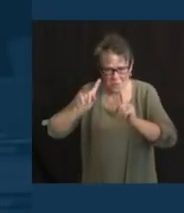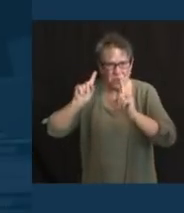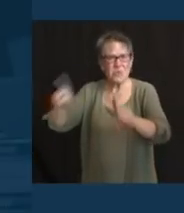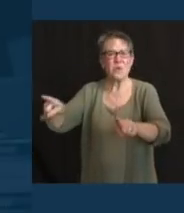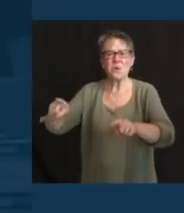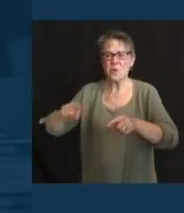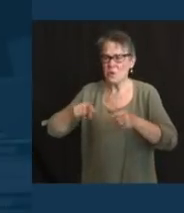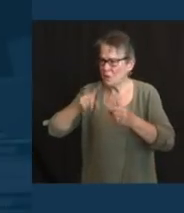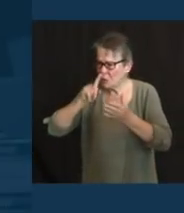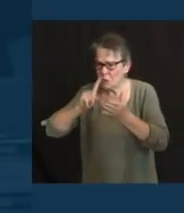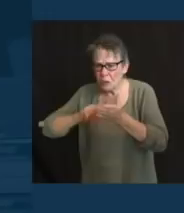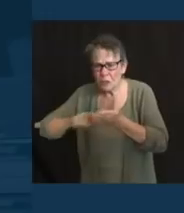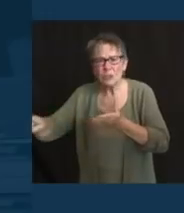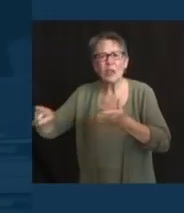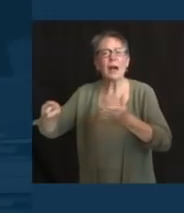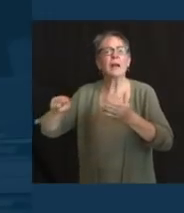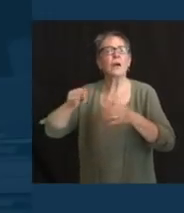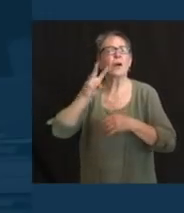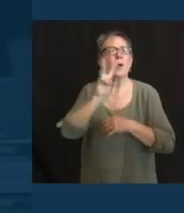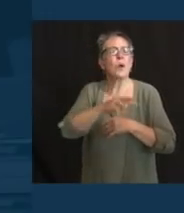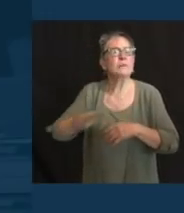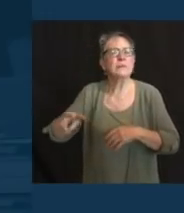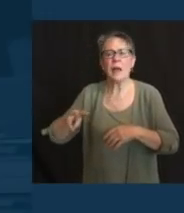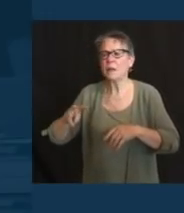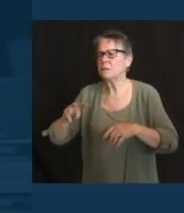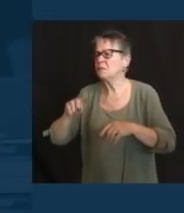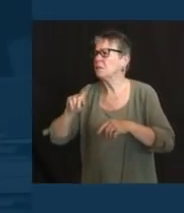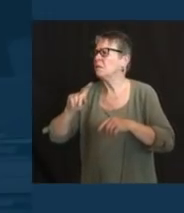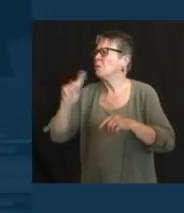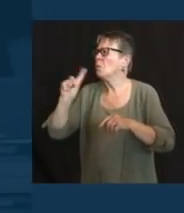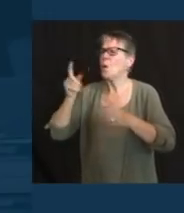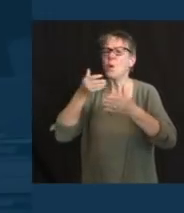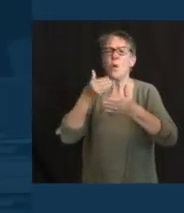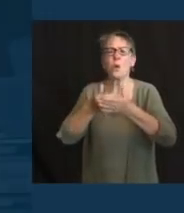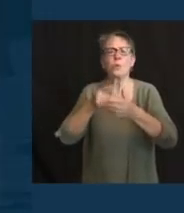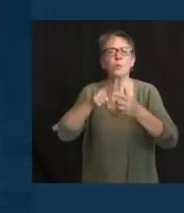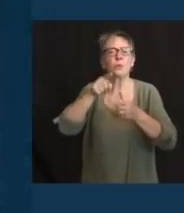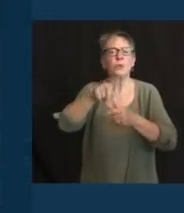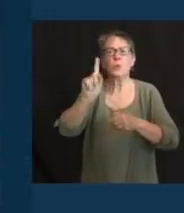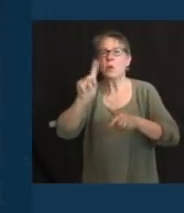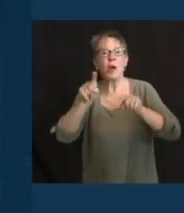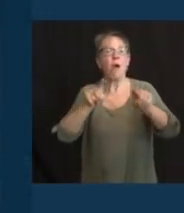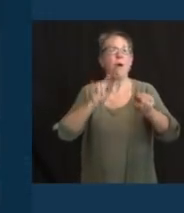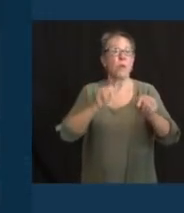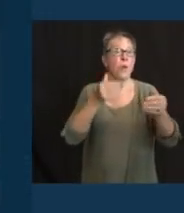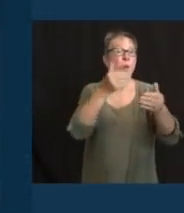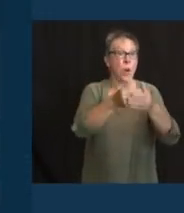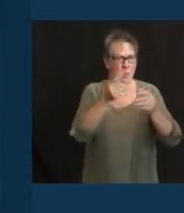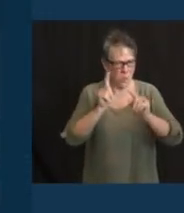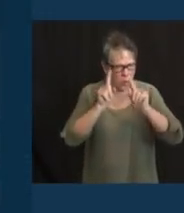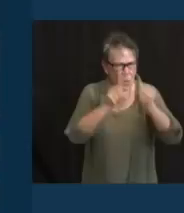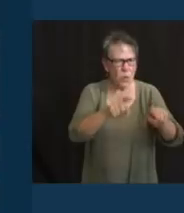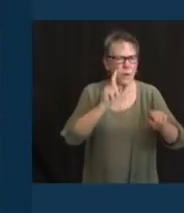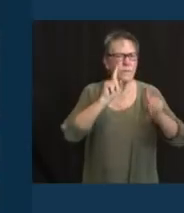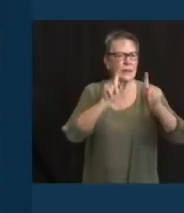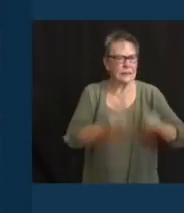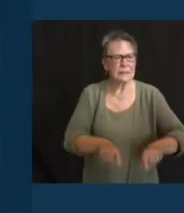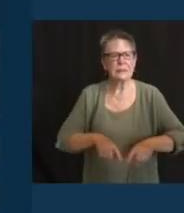covid19.nj.gov/testing to find a testing location near you. Moving to our long-term care facilities,